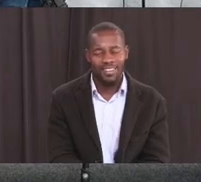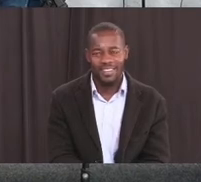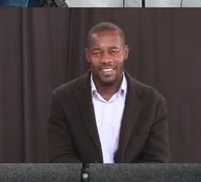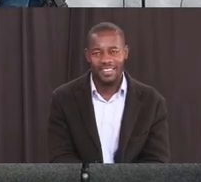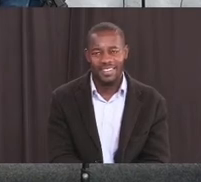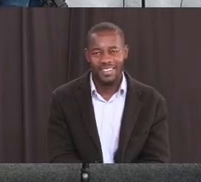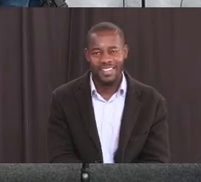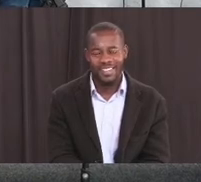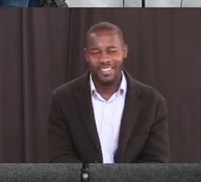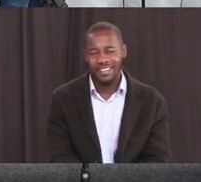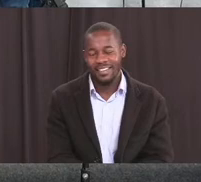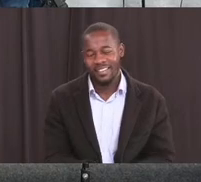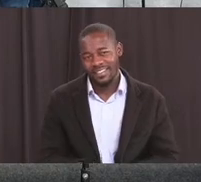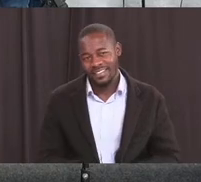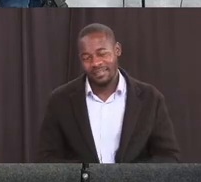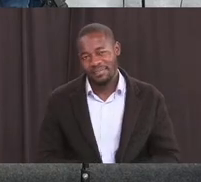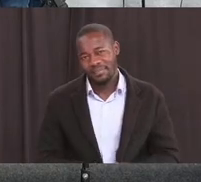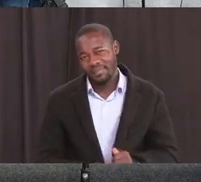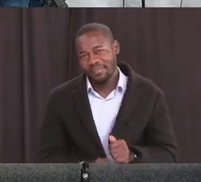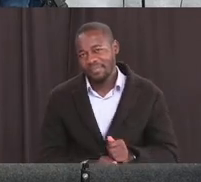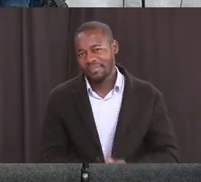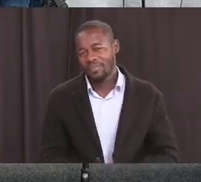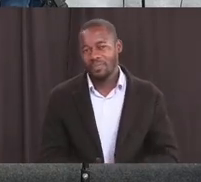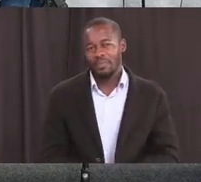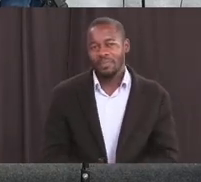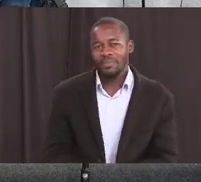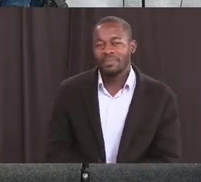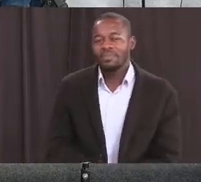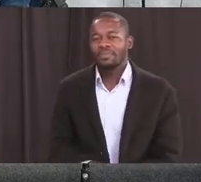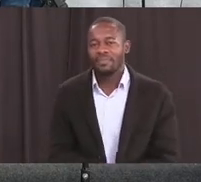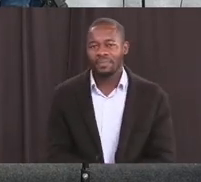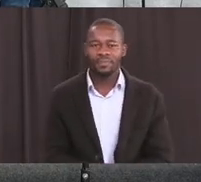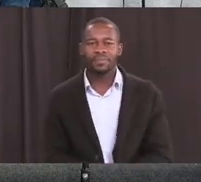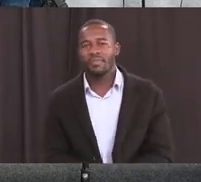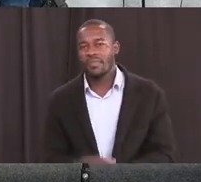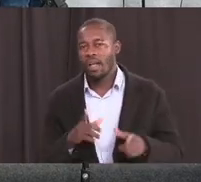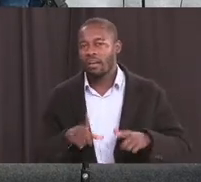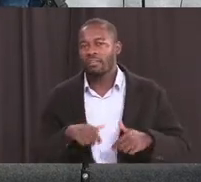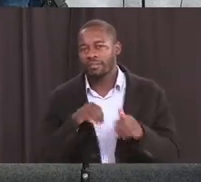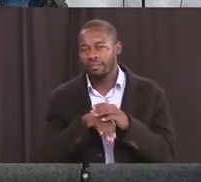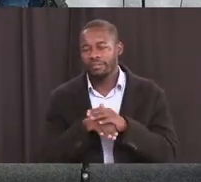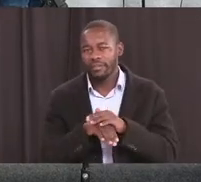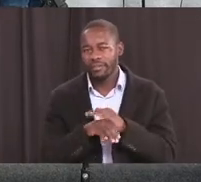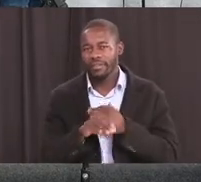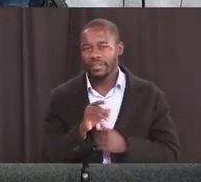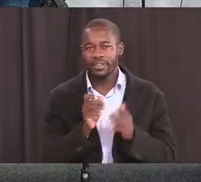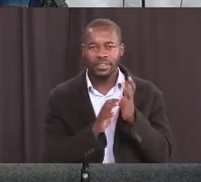You know, this new life in Christ, it's not a theory.